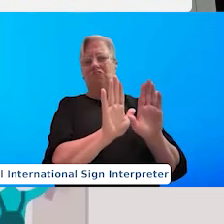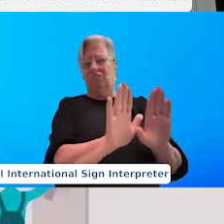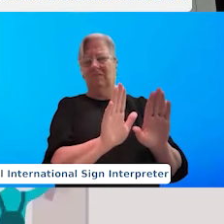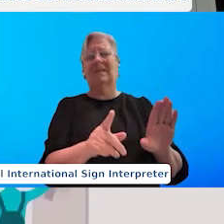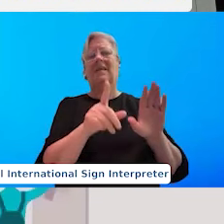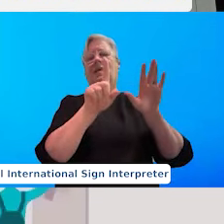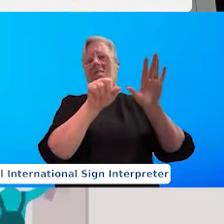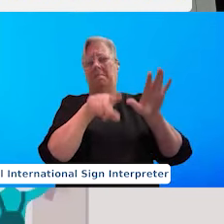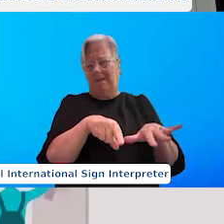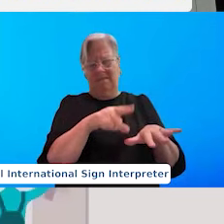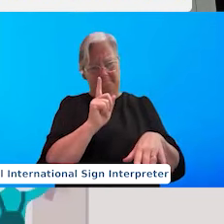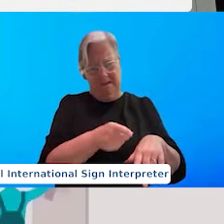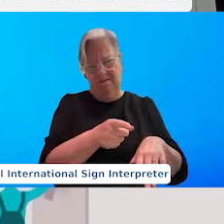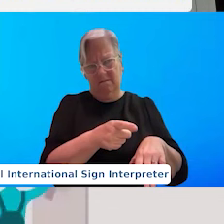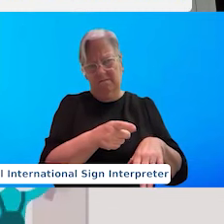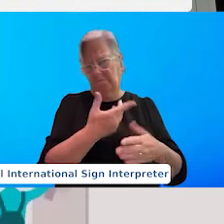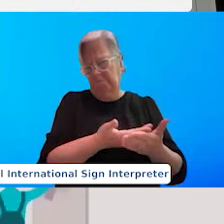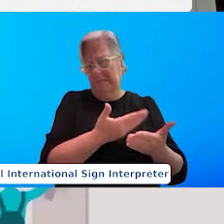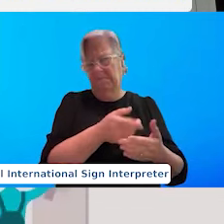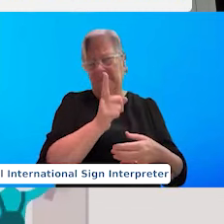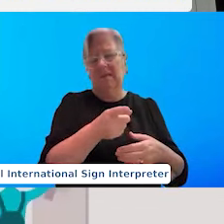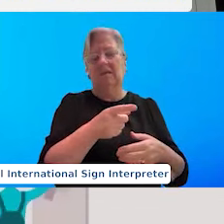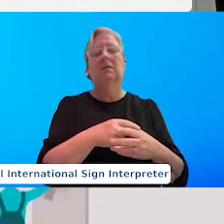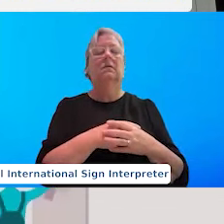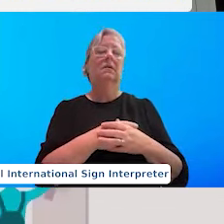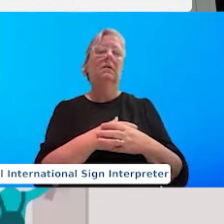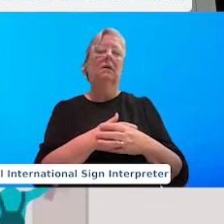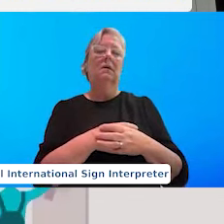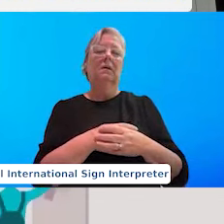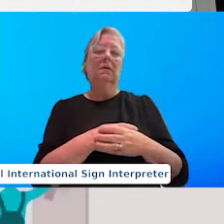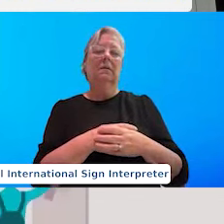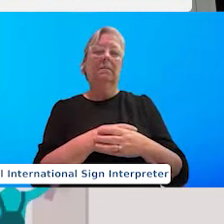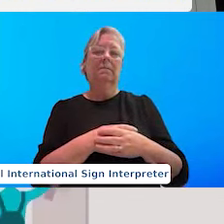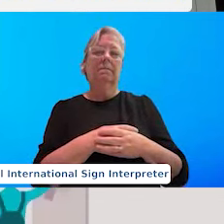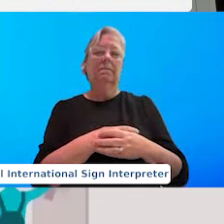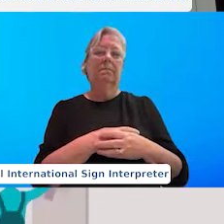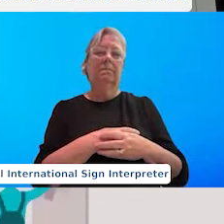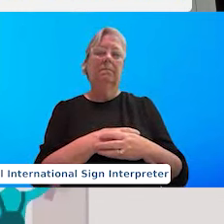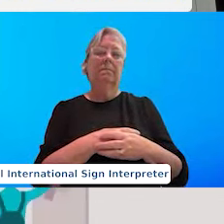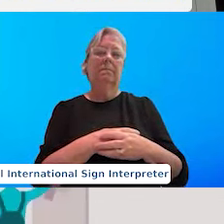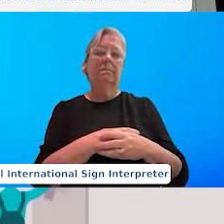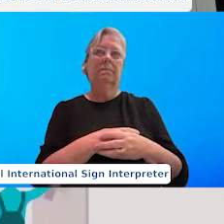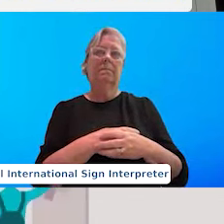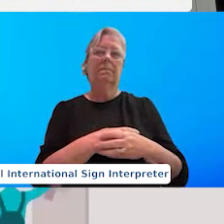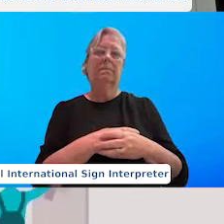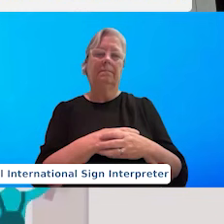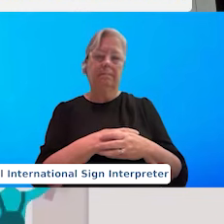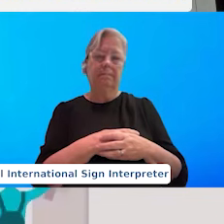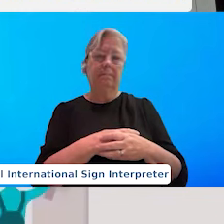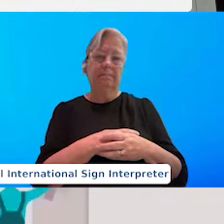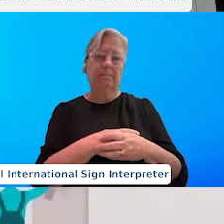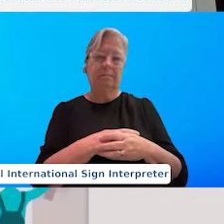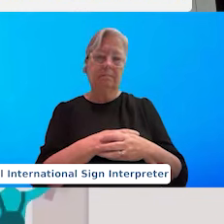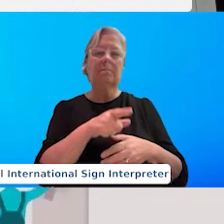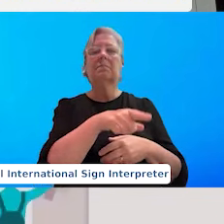maximum per time as requested, right? And these are some sort of the criteria that they need to stay